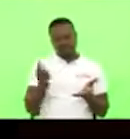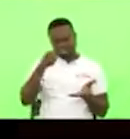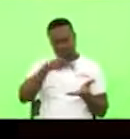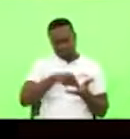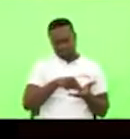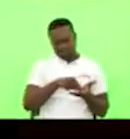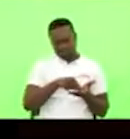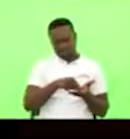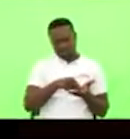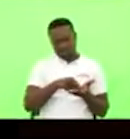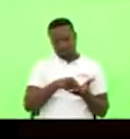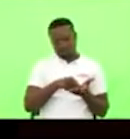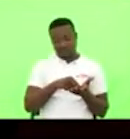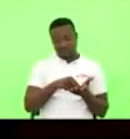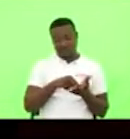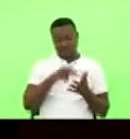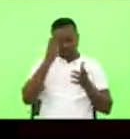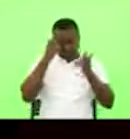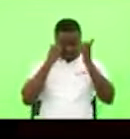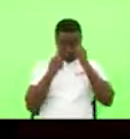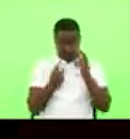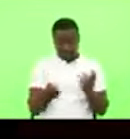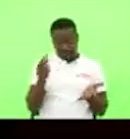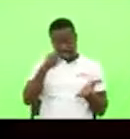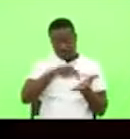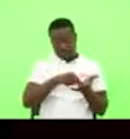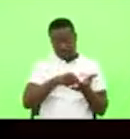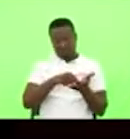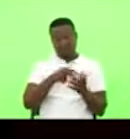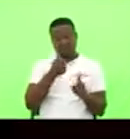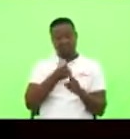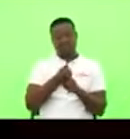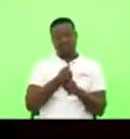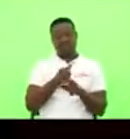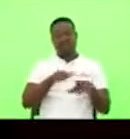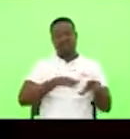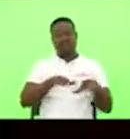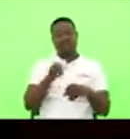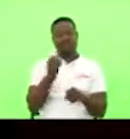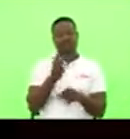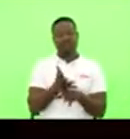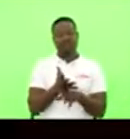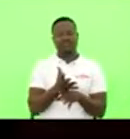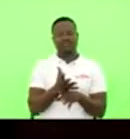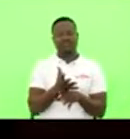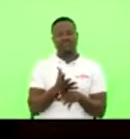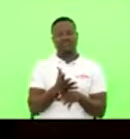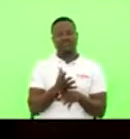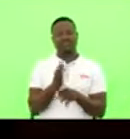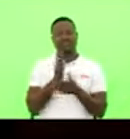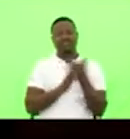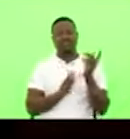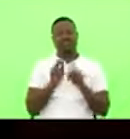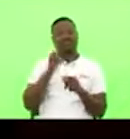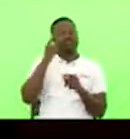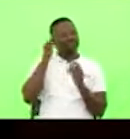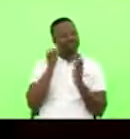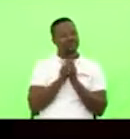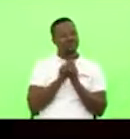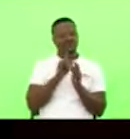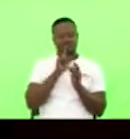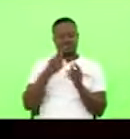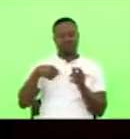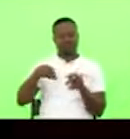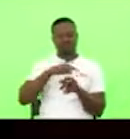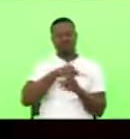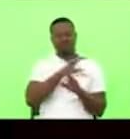any resurrection, because the resurrection has taken place already. There are some people who think that, of course, we are